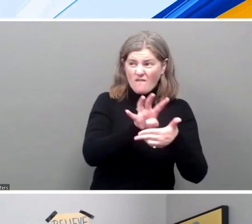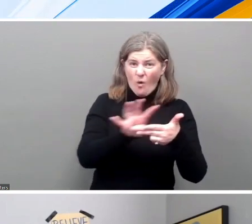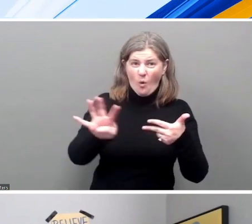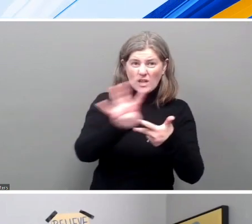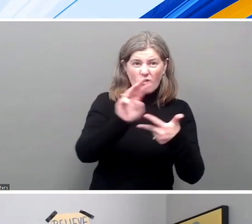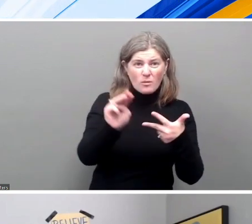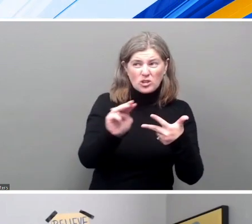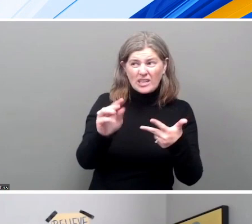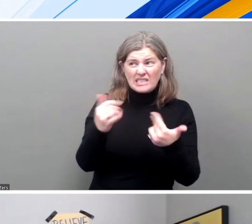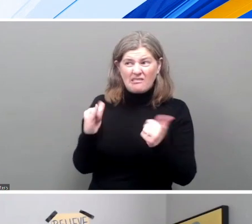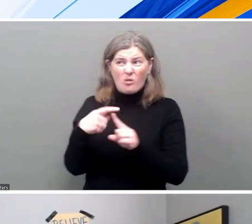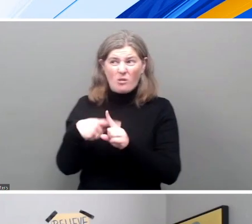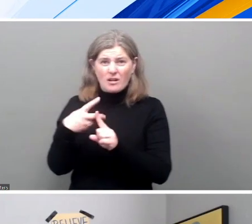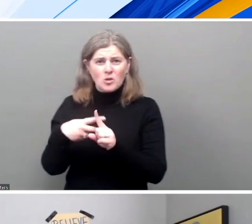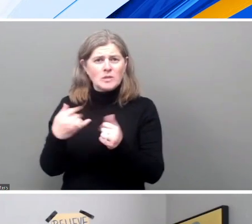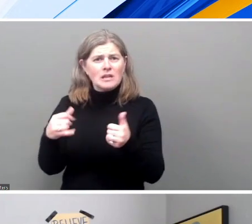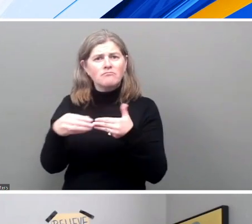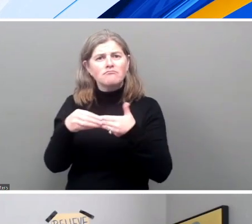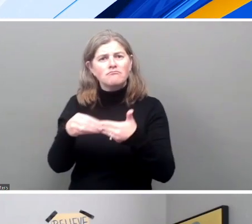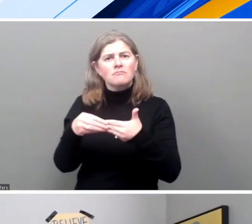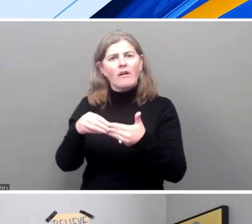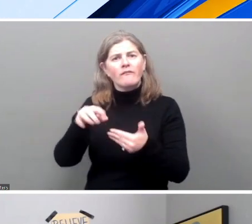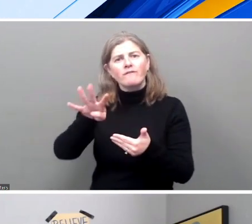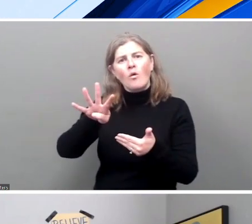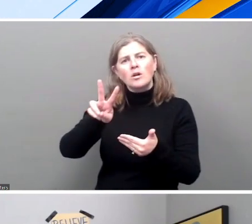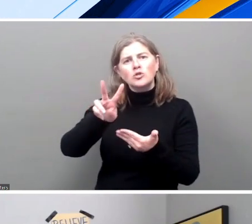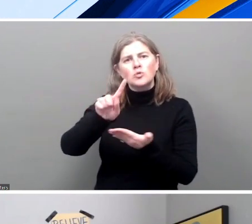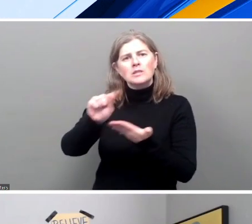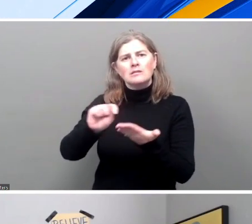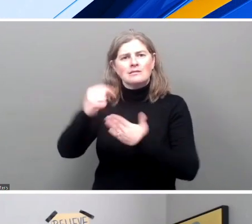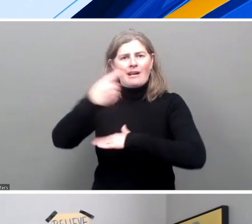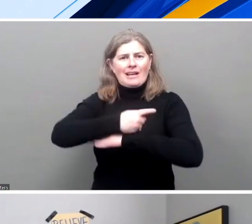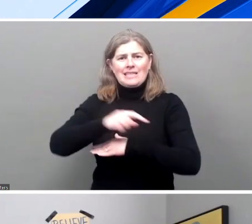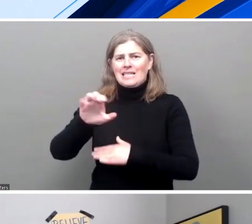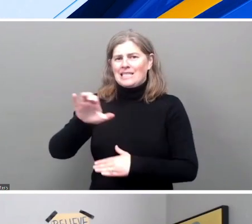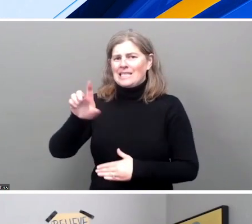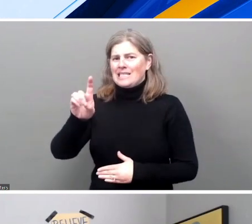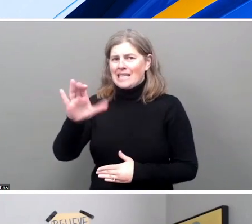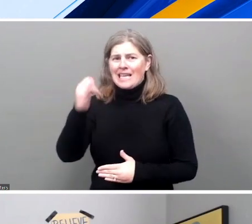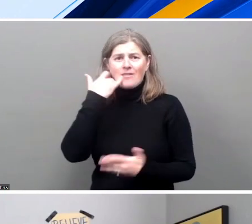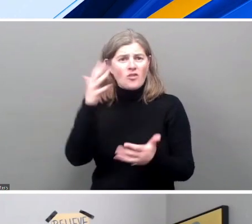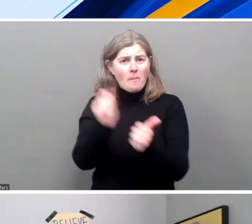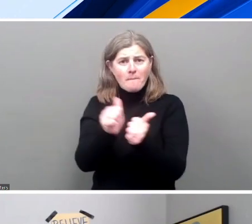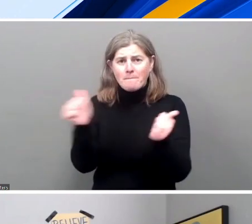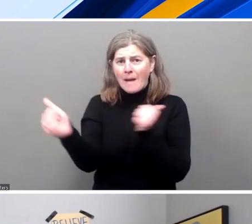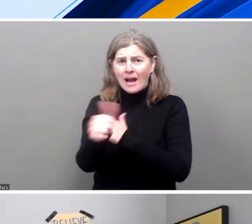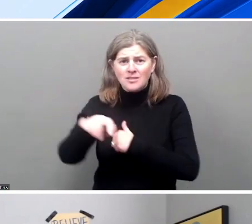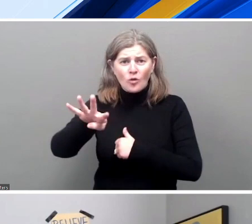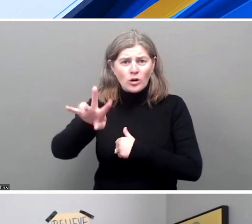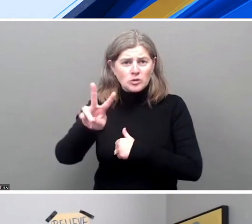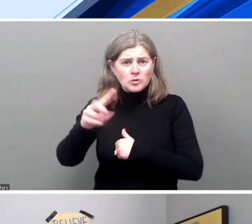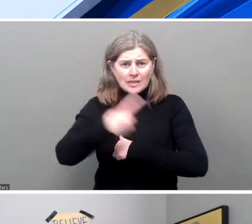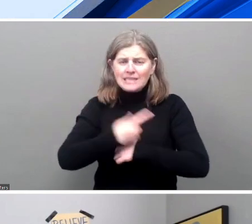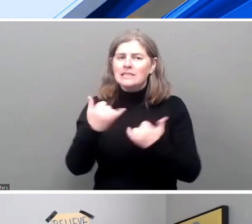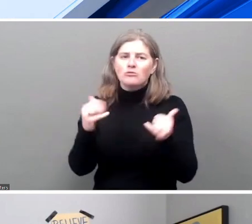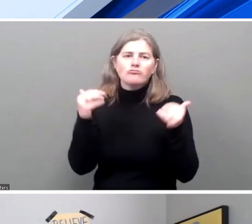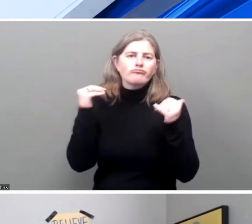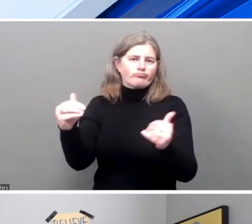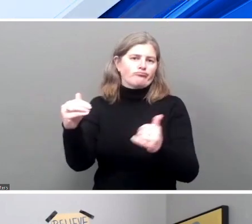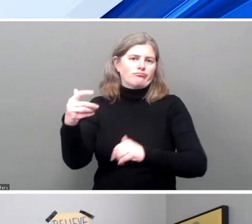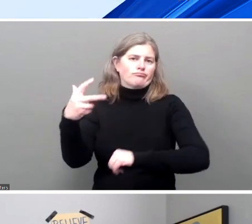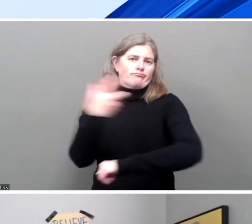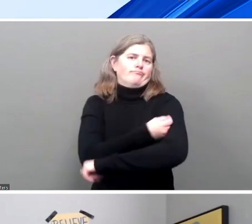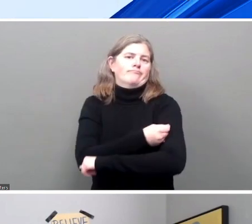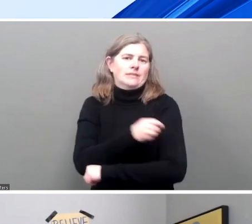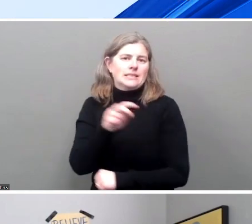a grace period of 42 days, but CDC says that even if you pass that grace period, you should still just go ahead and get your